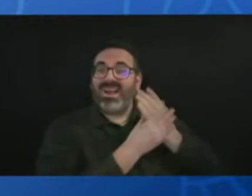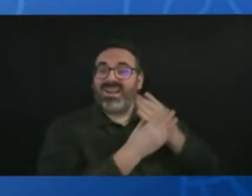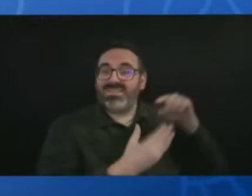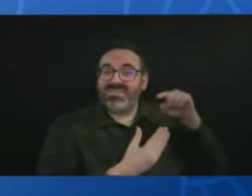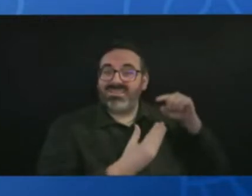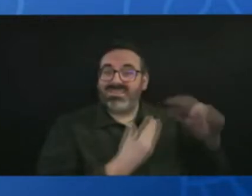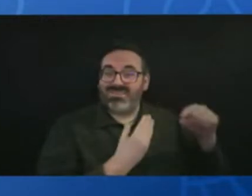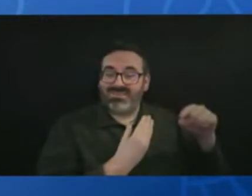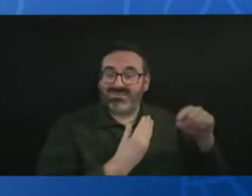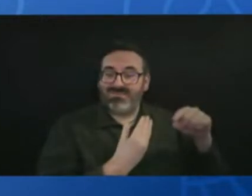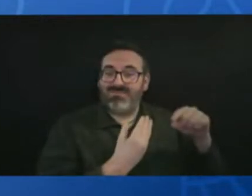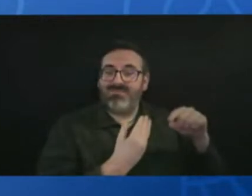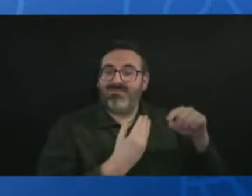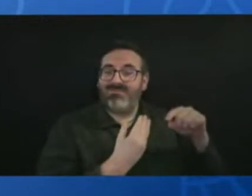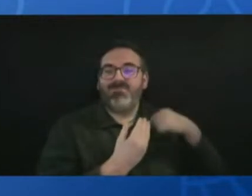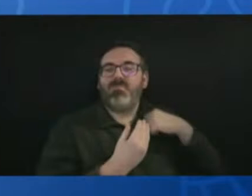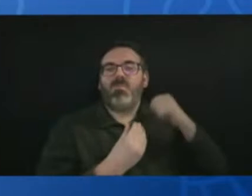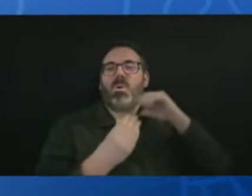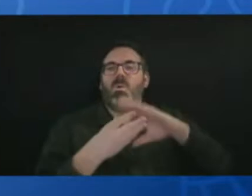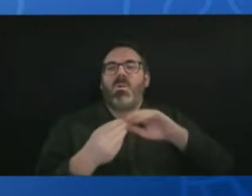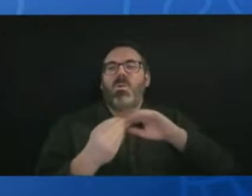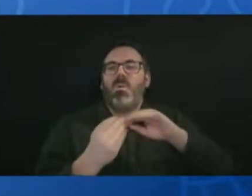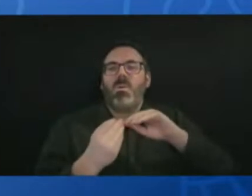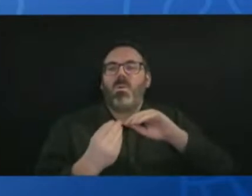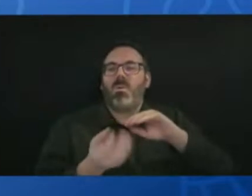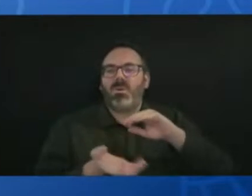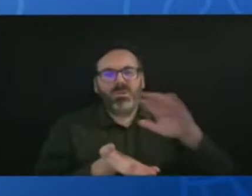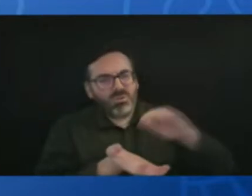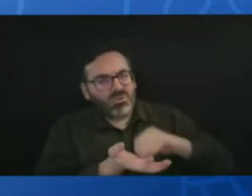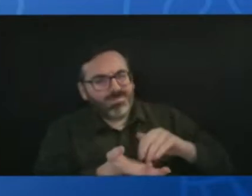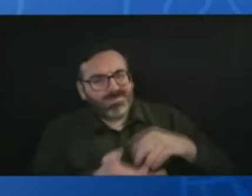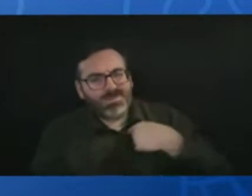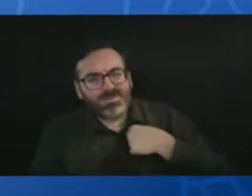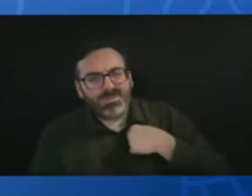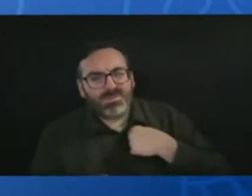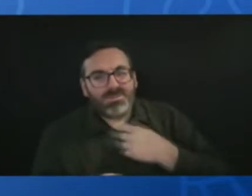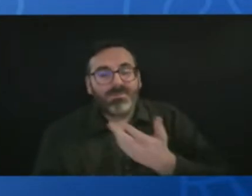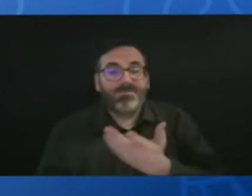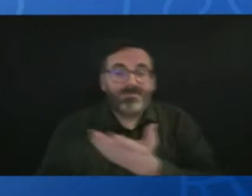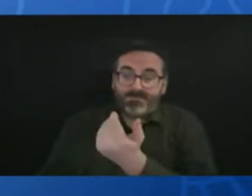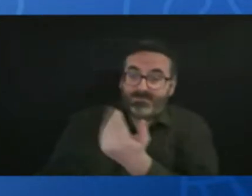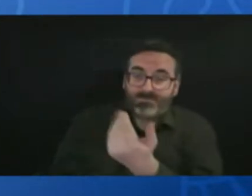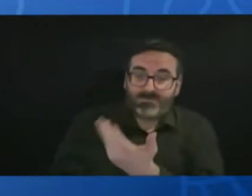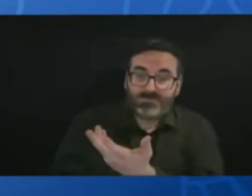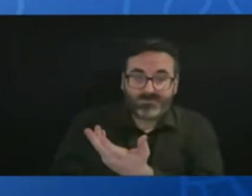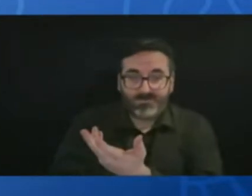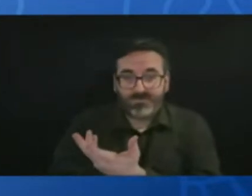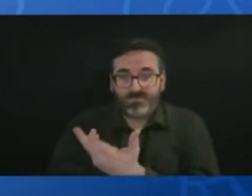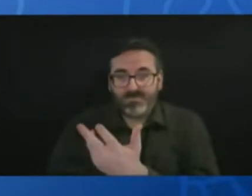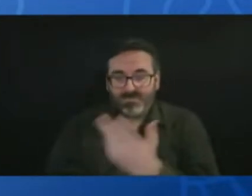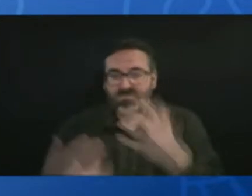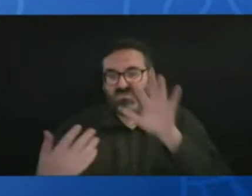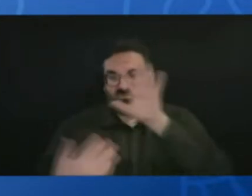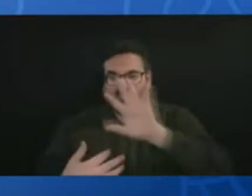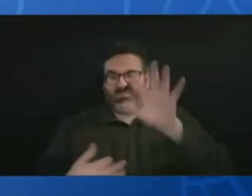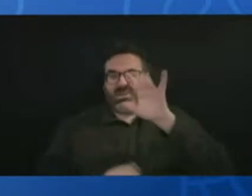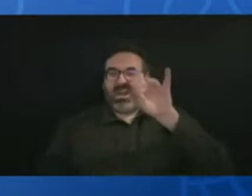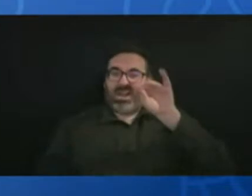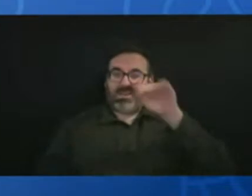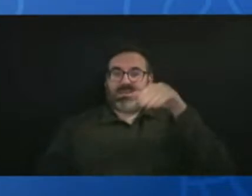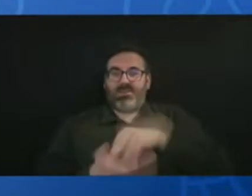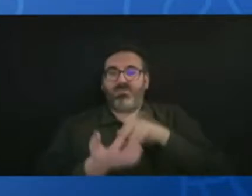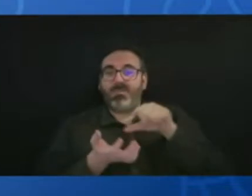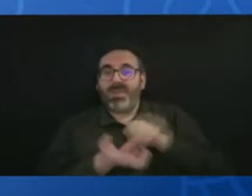There's about 80. Excuse me, sir. Please. Thank you. About 80,000 pages of unredacted records related to